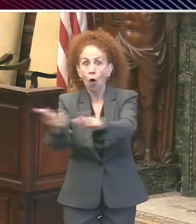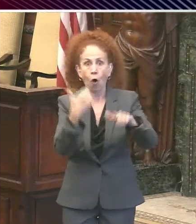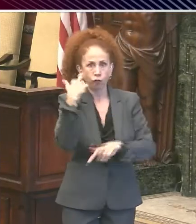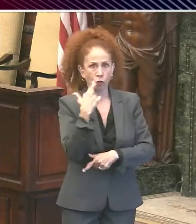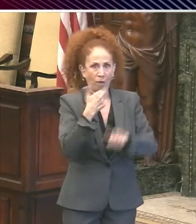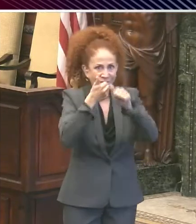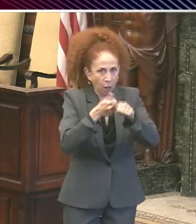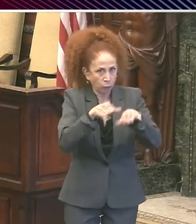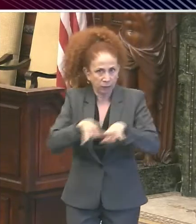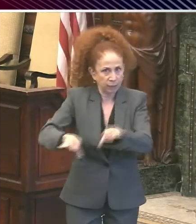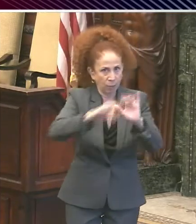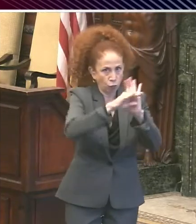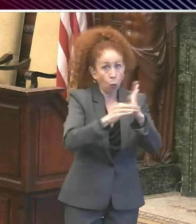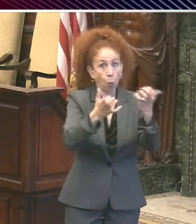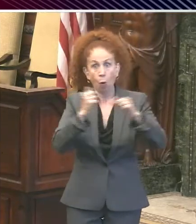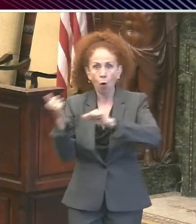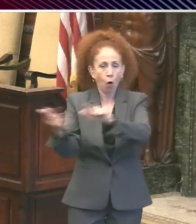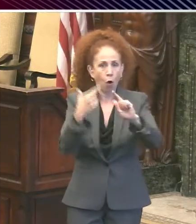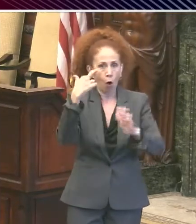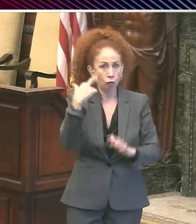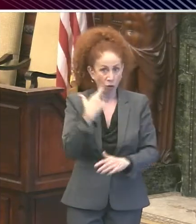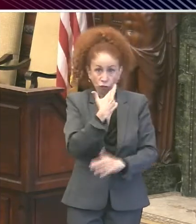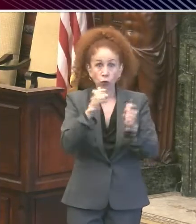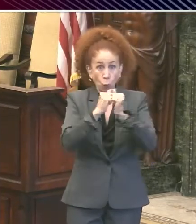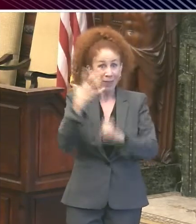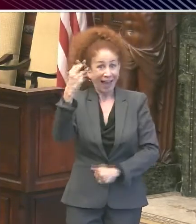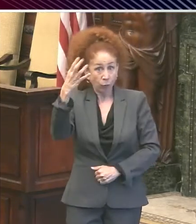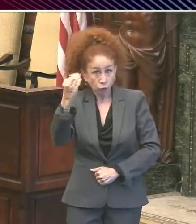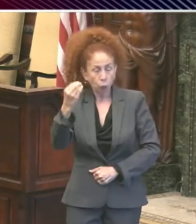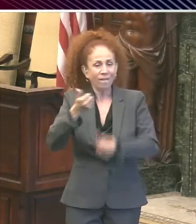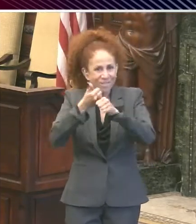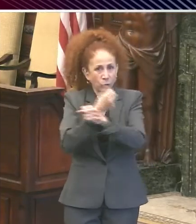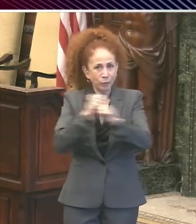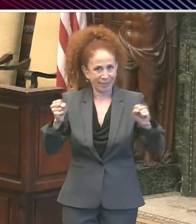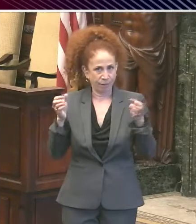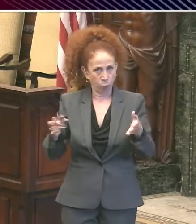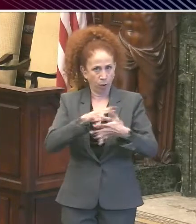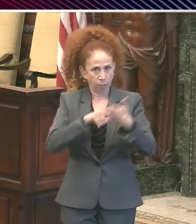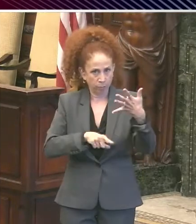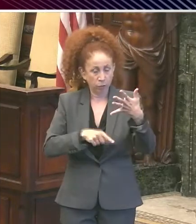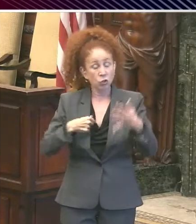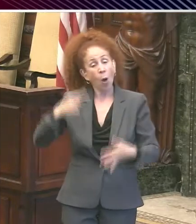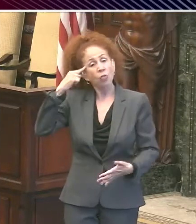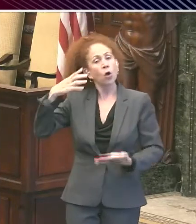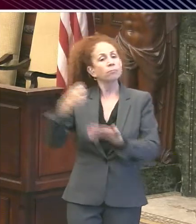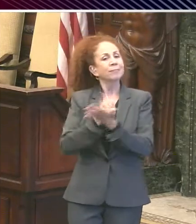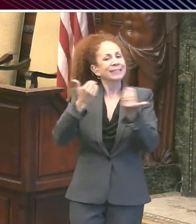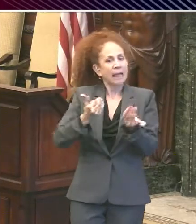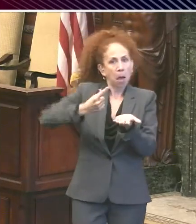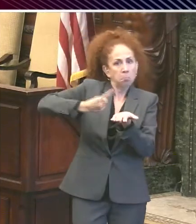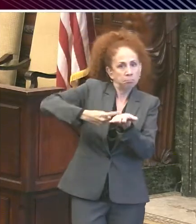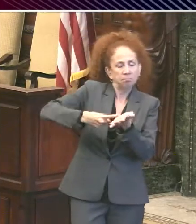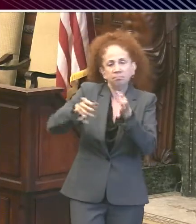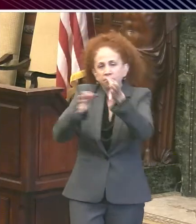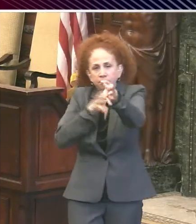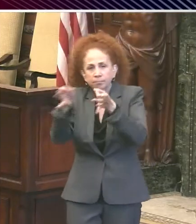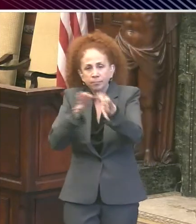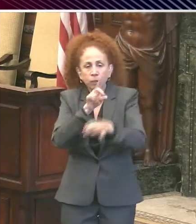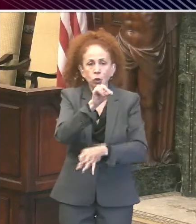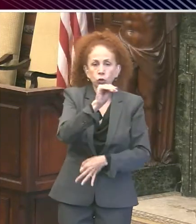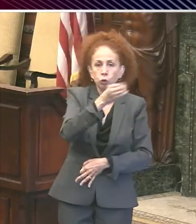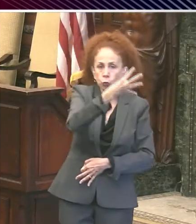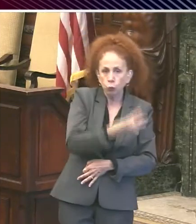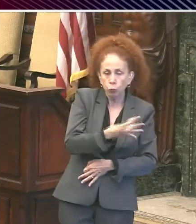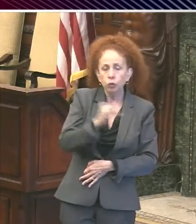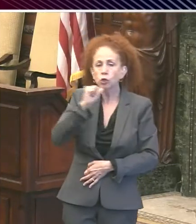that. We want all the restaurants that have outdoor dining to do that safely. So I thought I'd just take a couple minutes out here to give some do's and